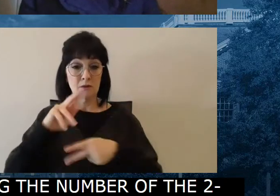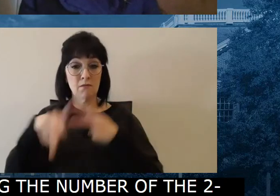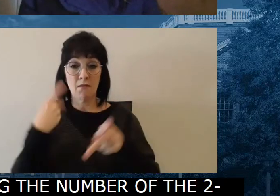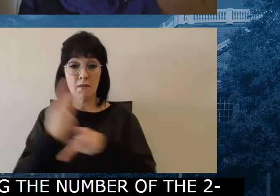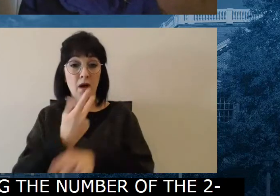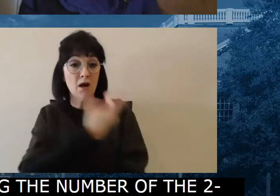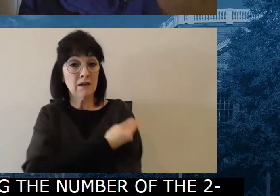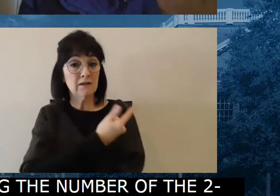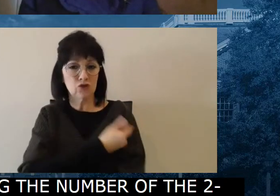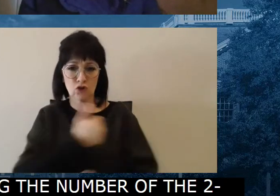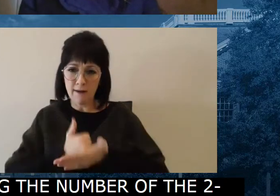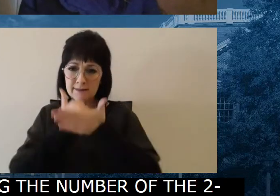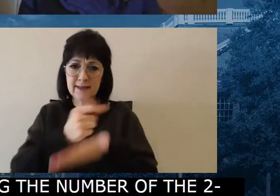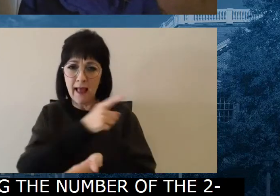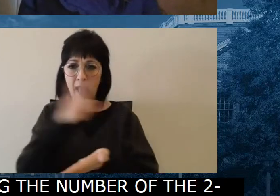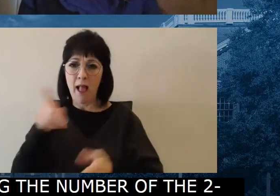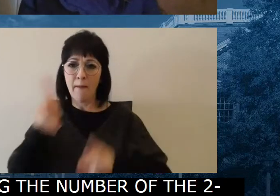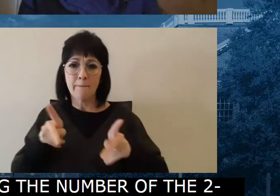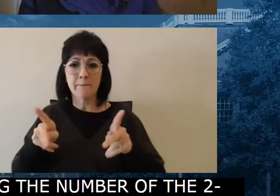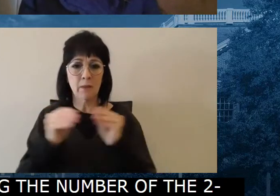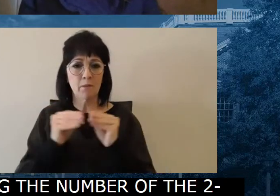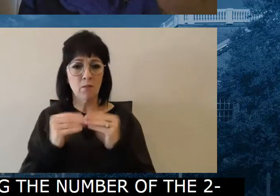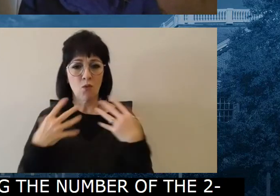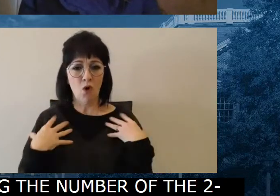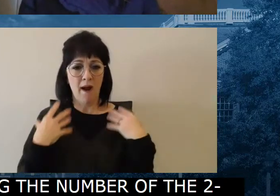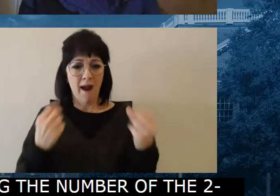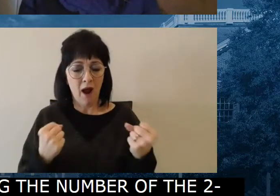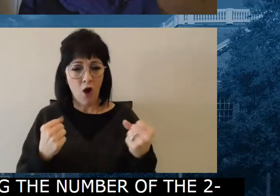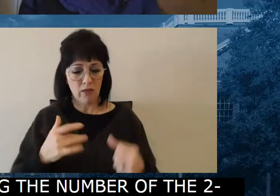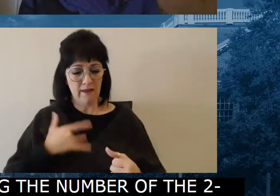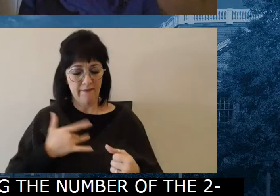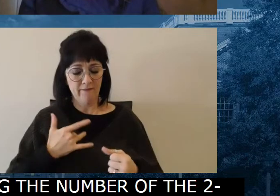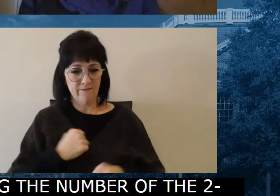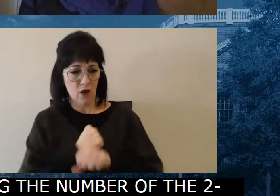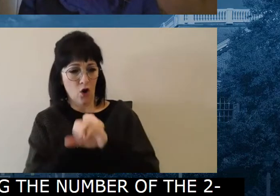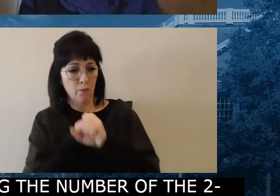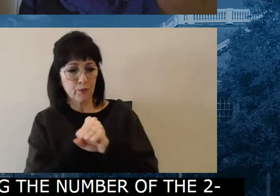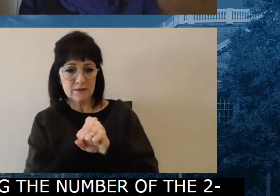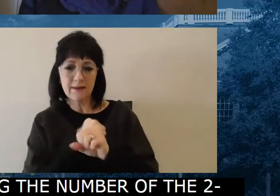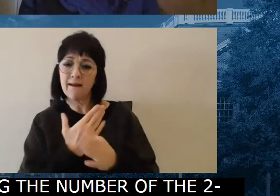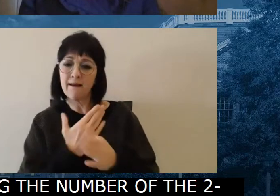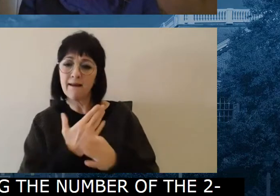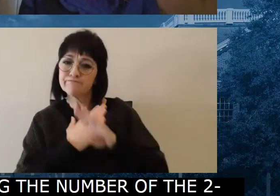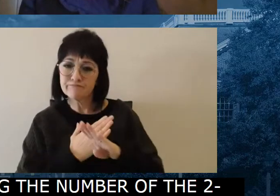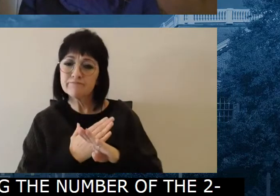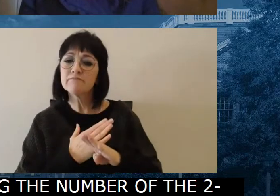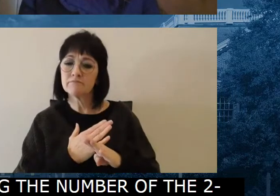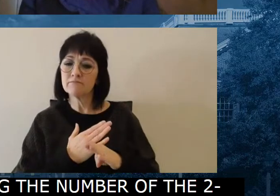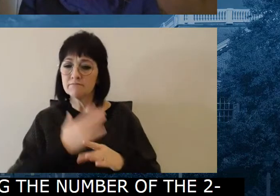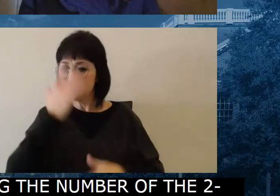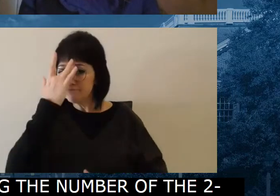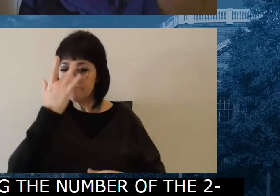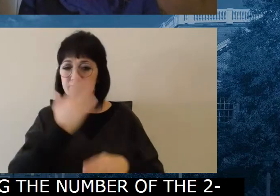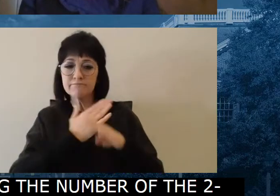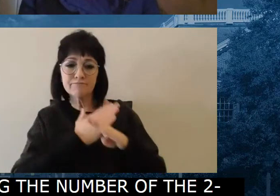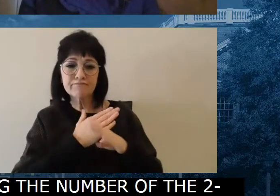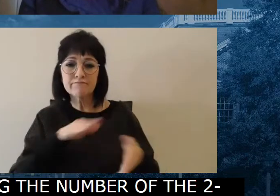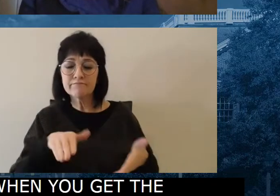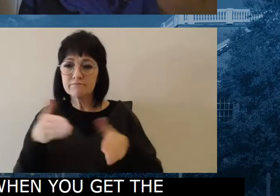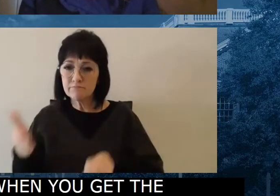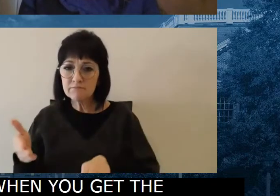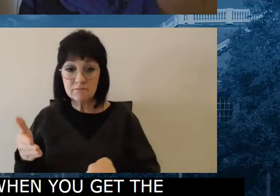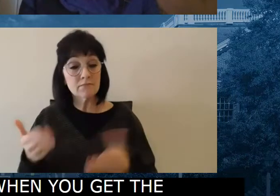an opportunity, take an opportunity to get those and make sure you avail yourself of that. We're focusing on making sure our small